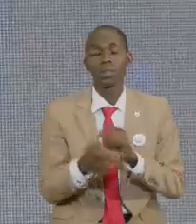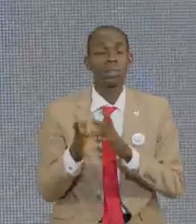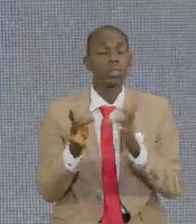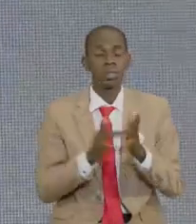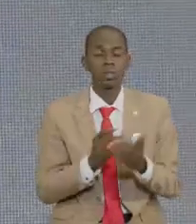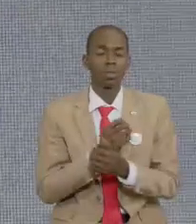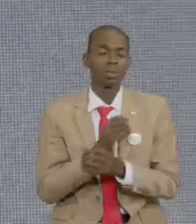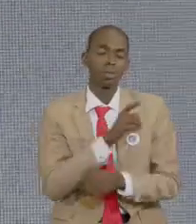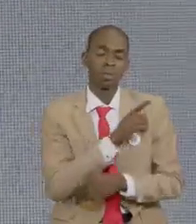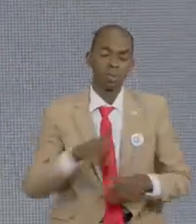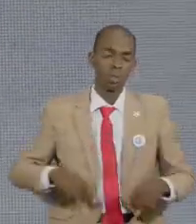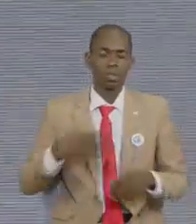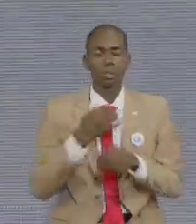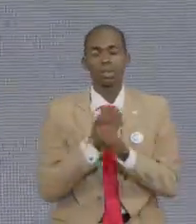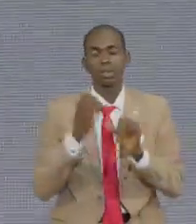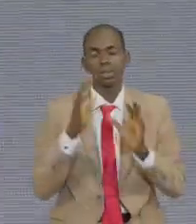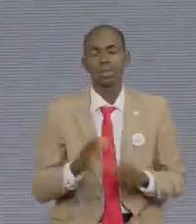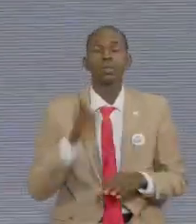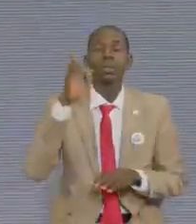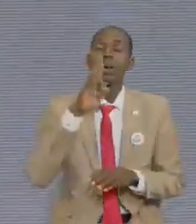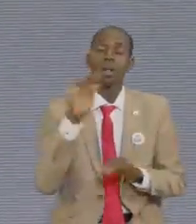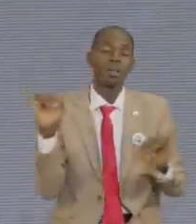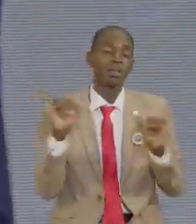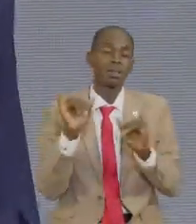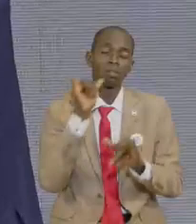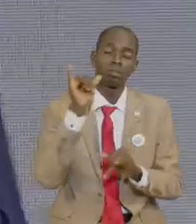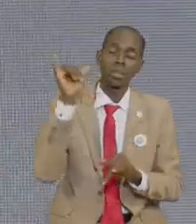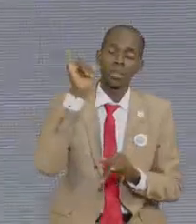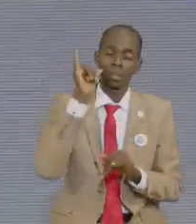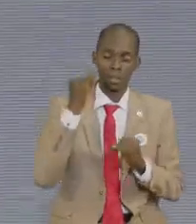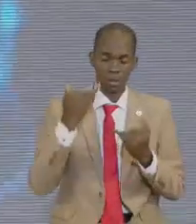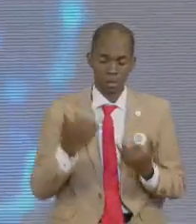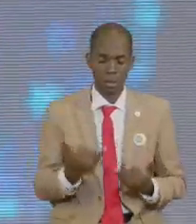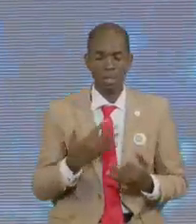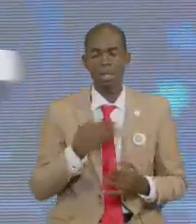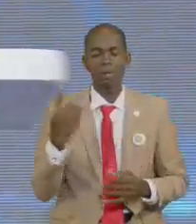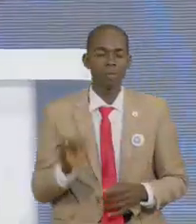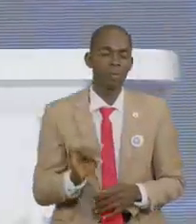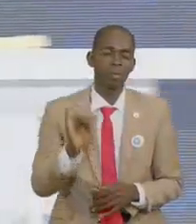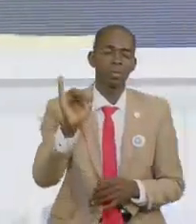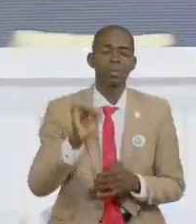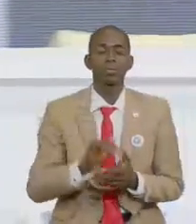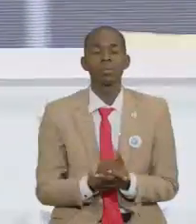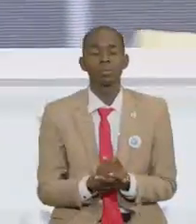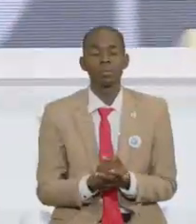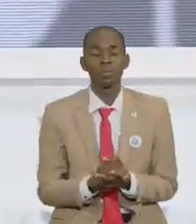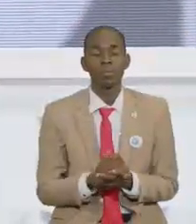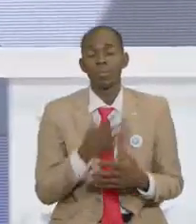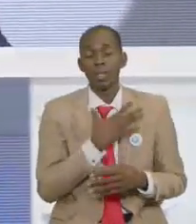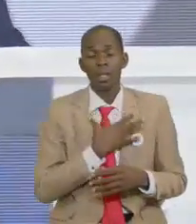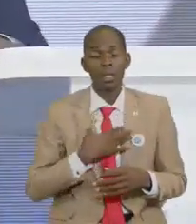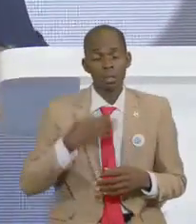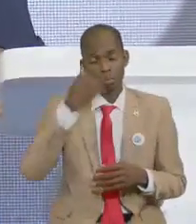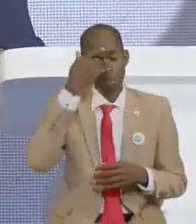Savior, you are the same yesterday, today, and forever. And because you